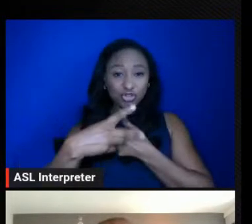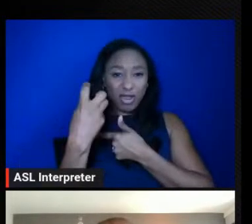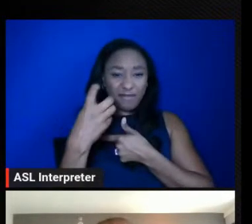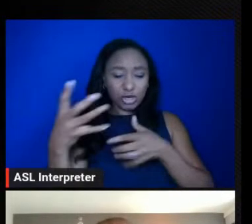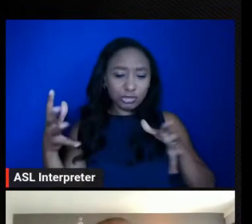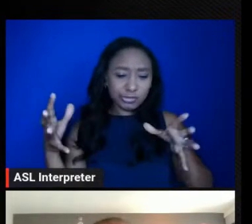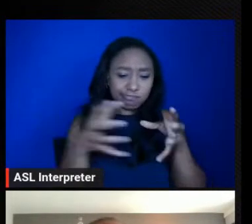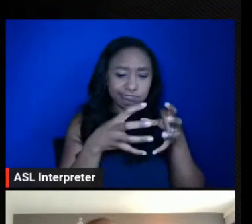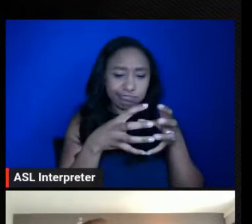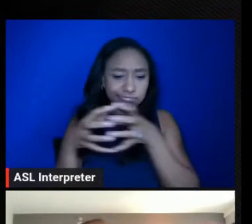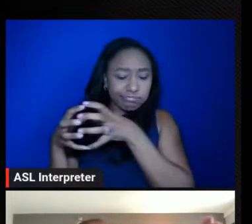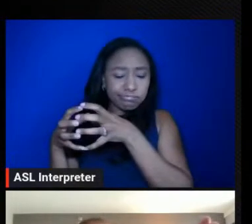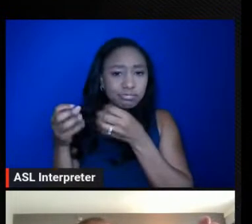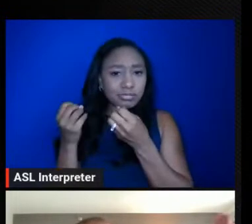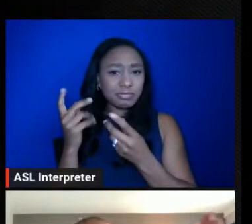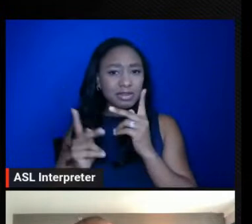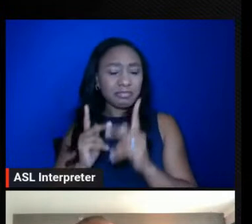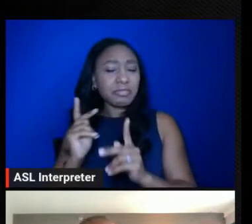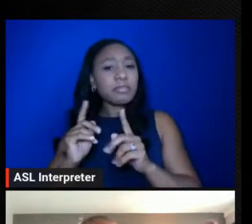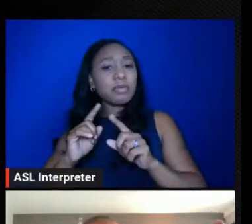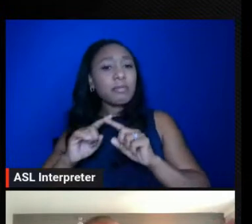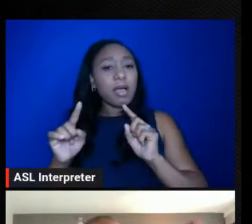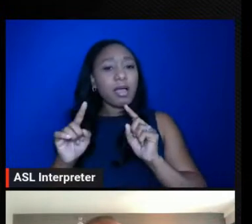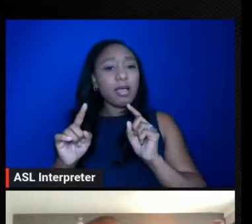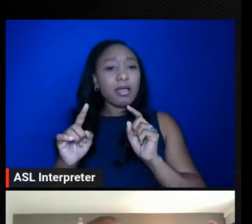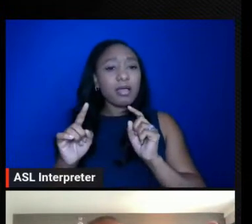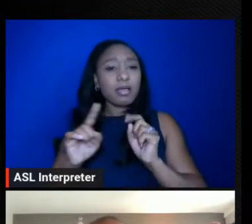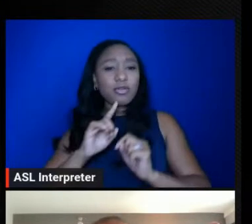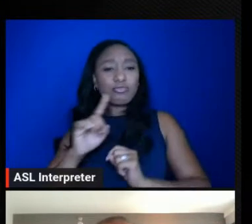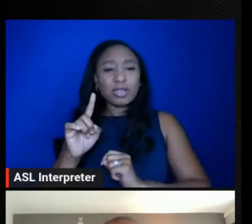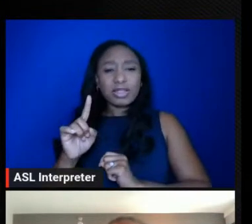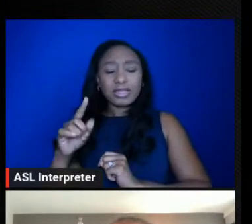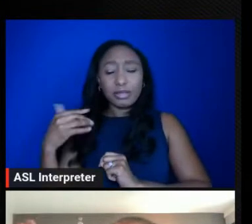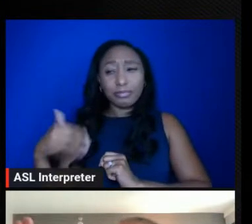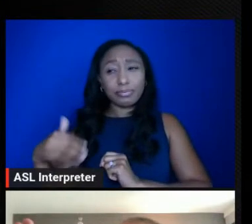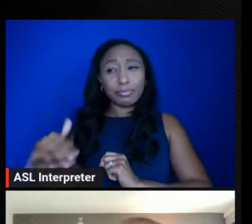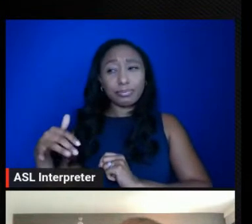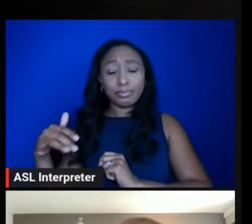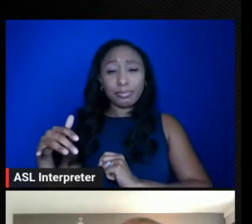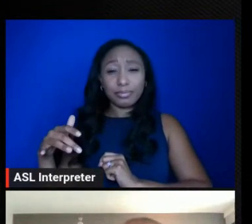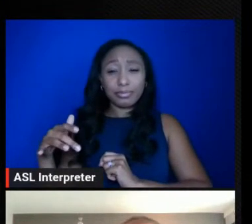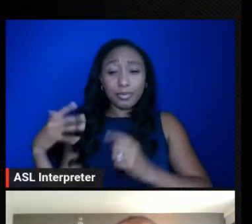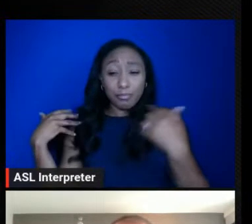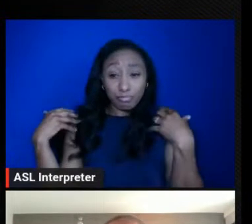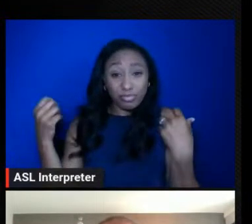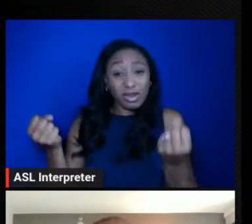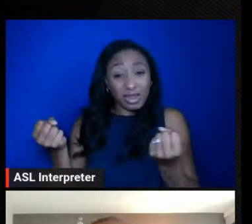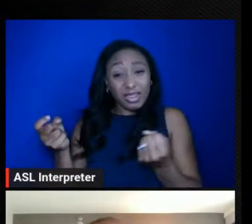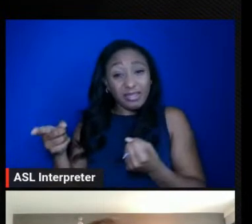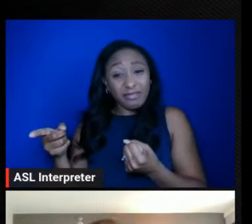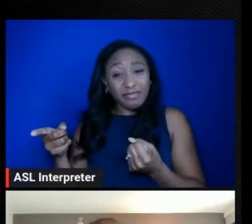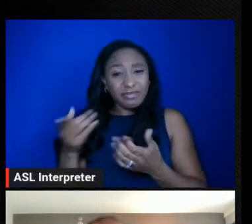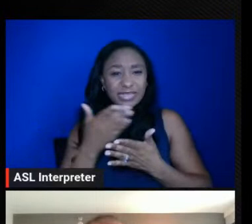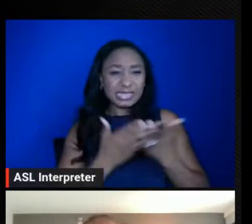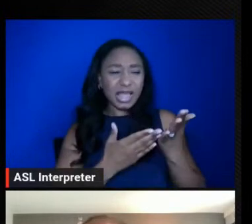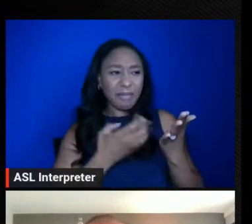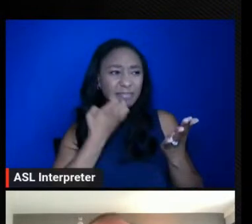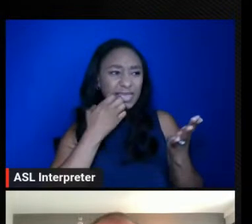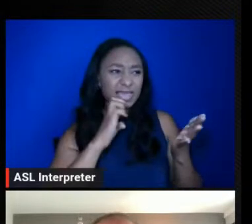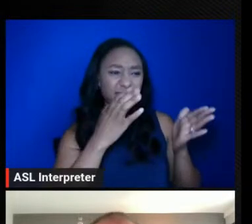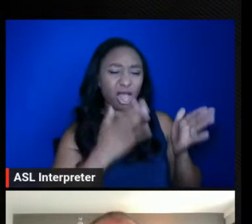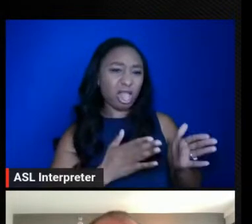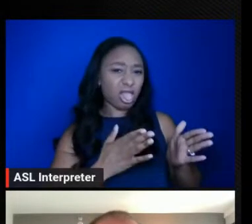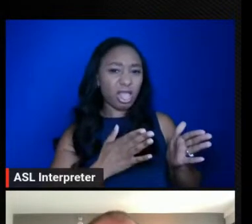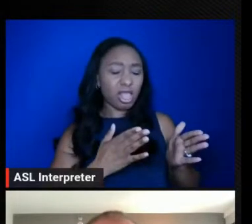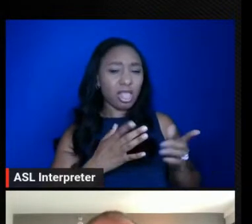Both of these networks, one obviously heroic and courageous, the other, of course, evil and monstrous, both of these